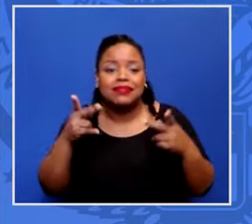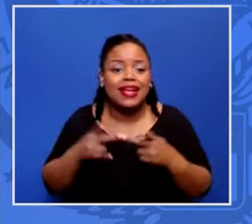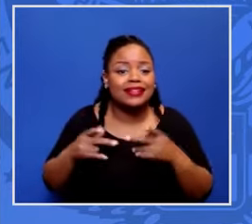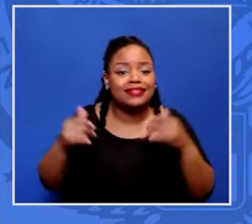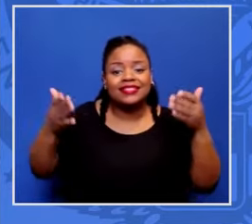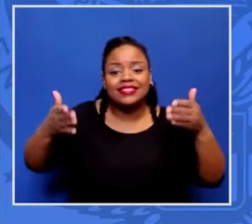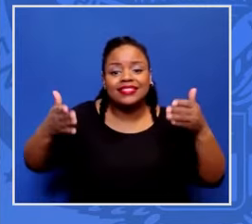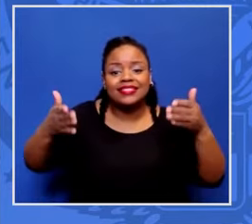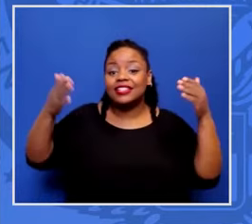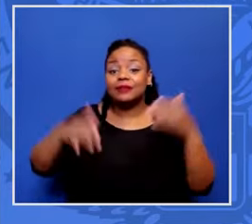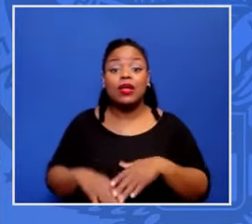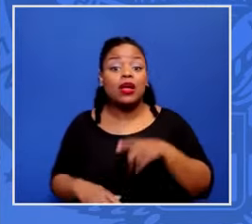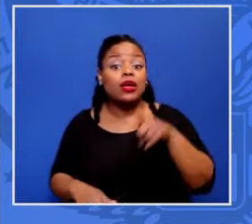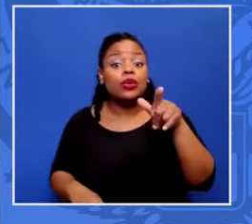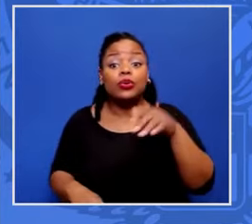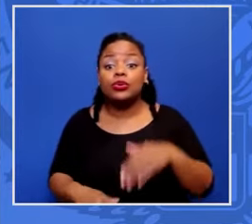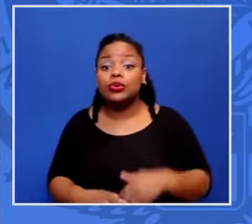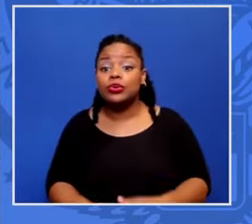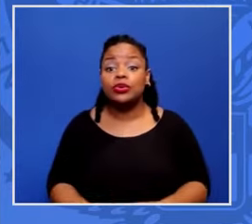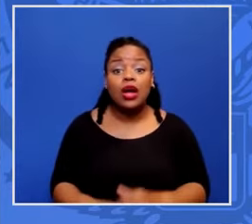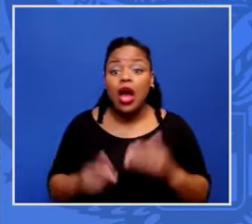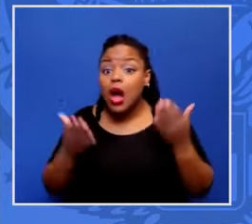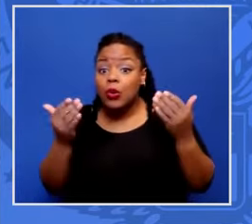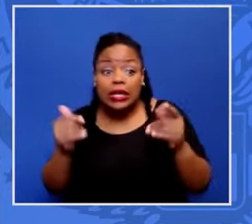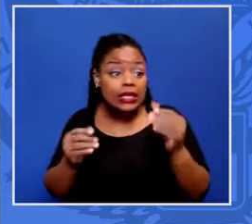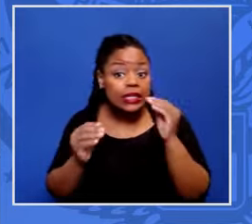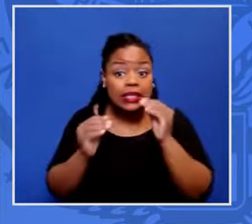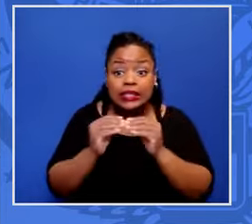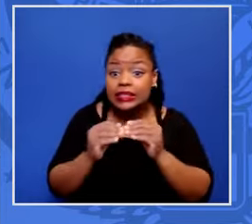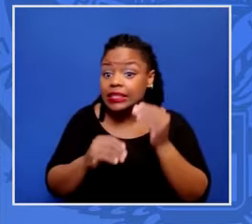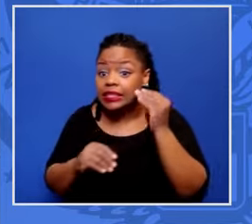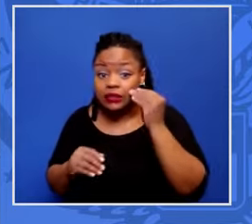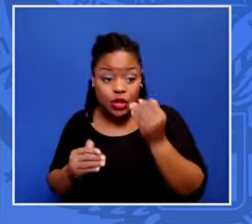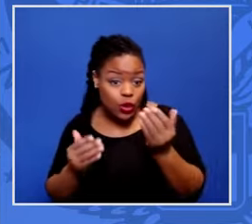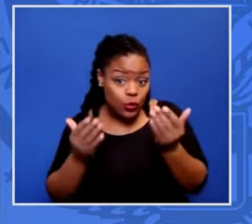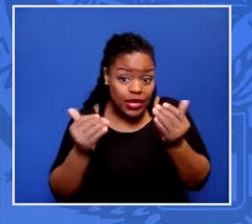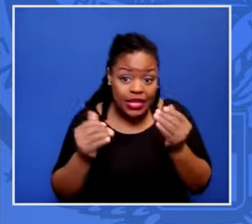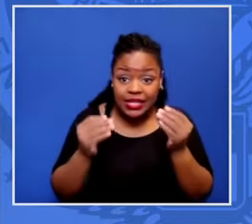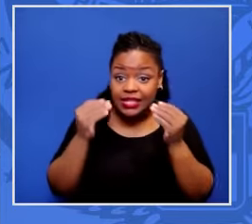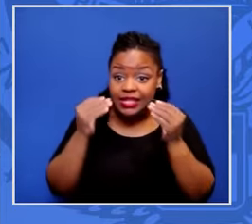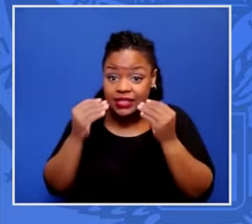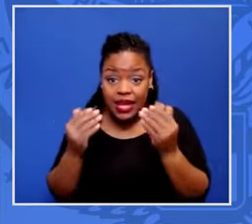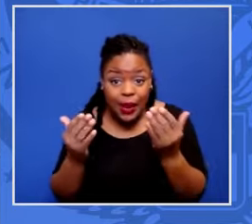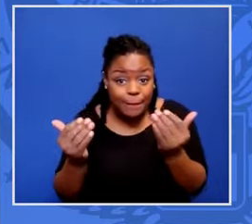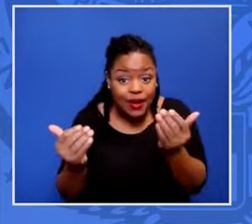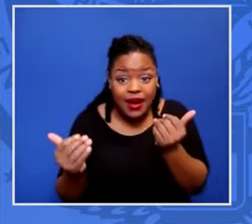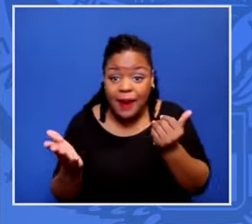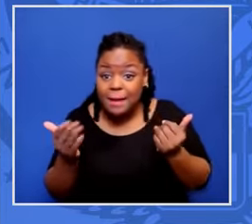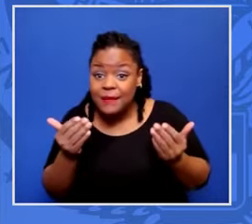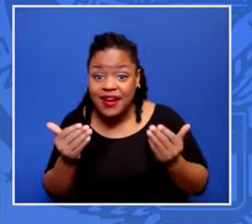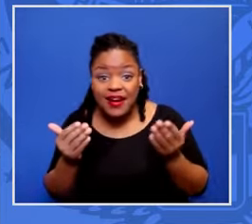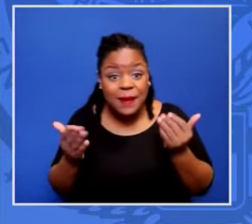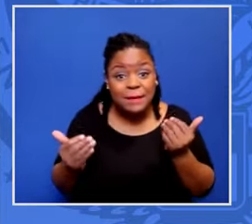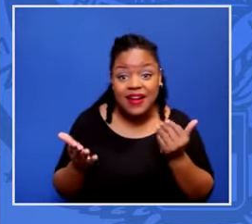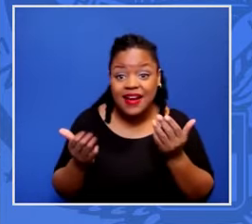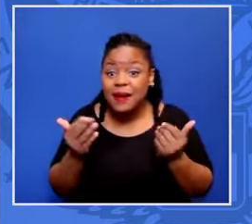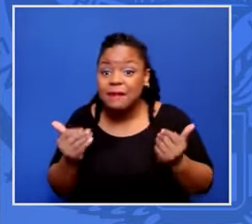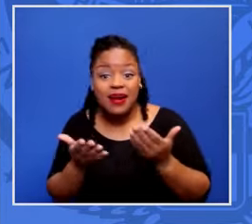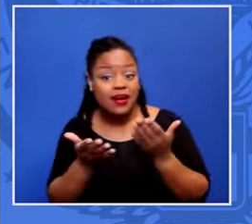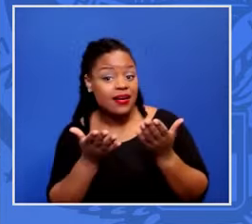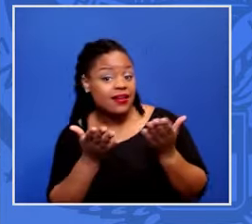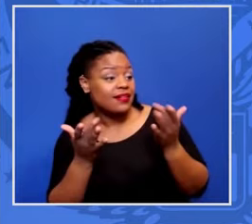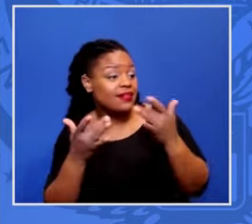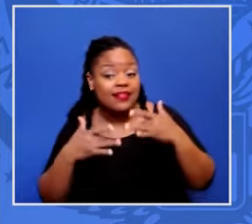taki, quieres un besito o un aquí. Una prota como taki taki. Prende los motores Kawasaki. En la discoteca y llegaron